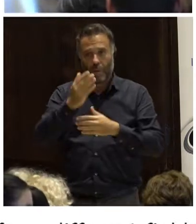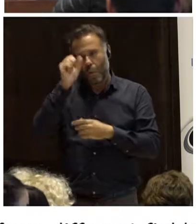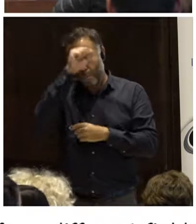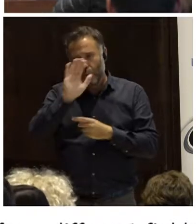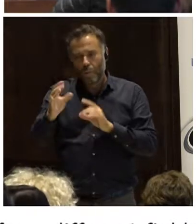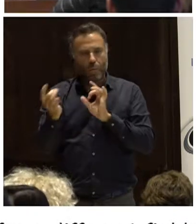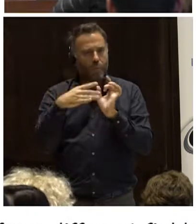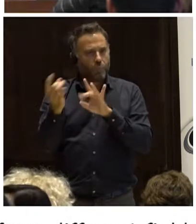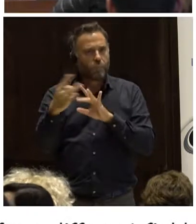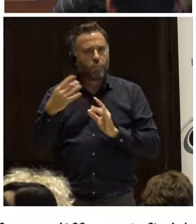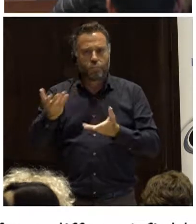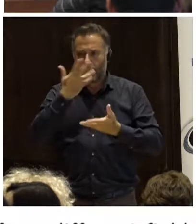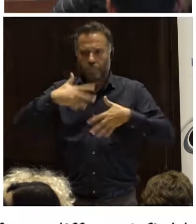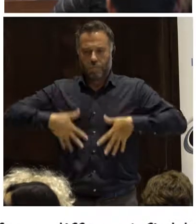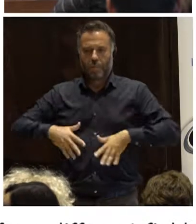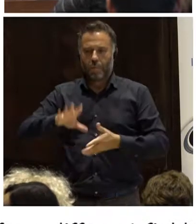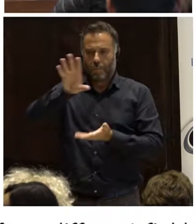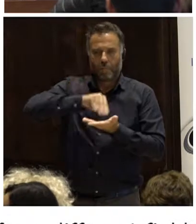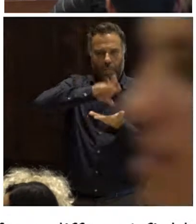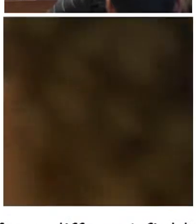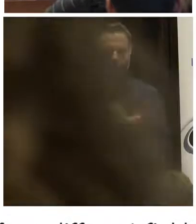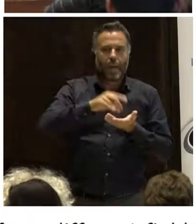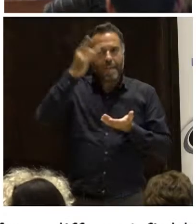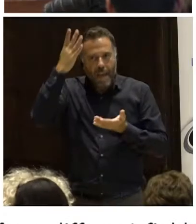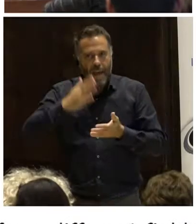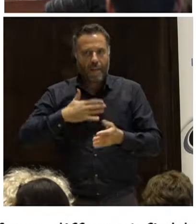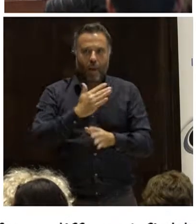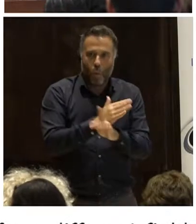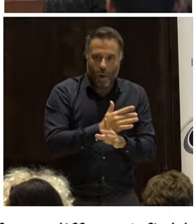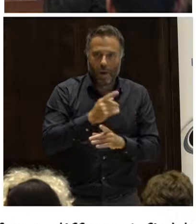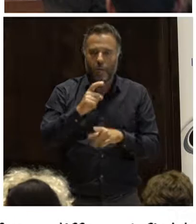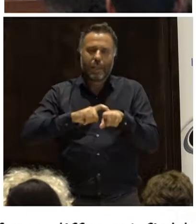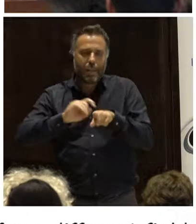particular type of play, and we